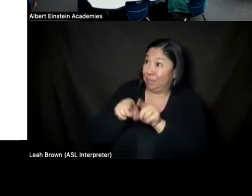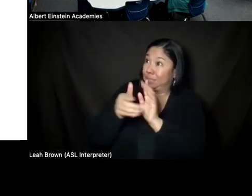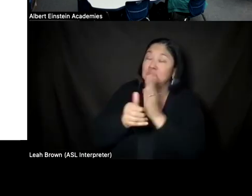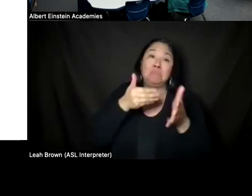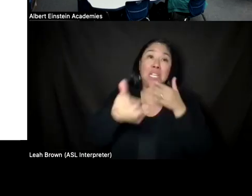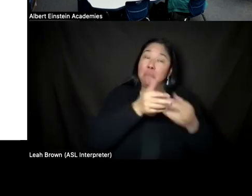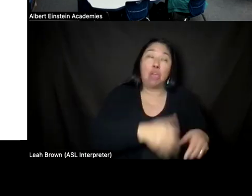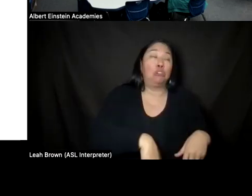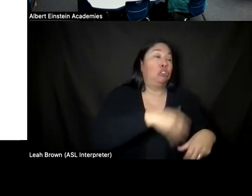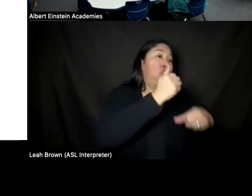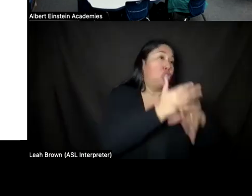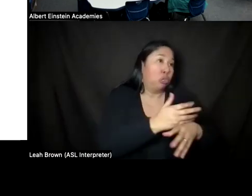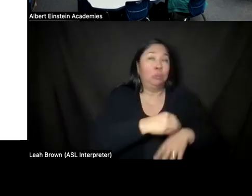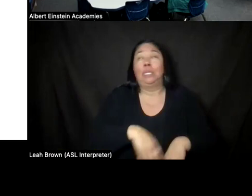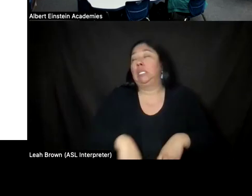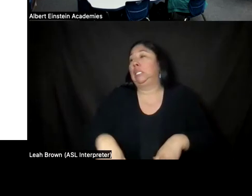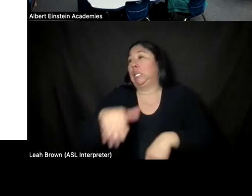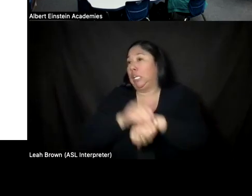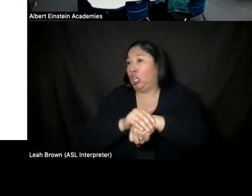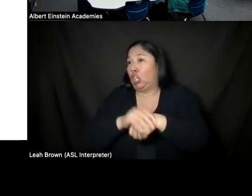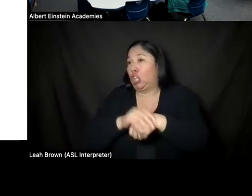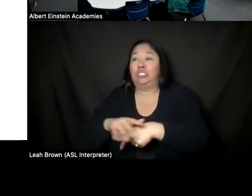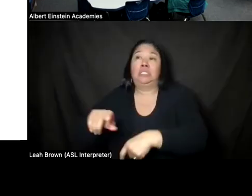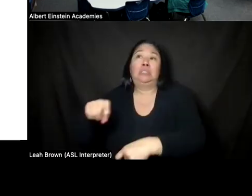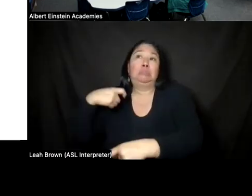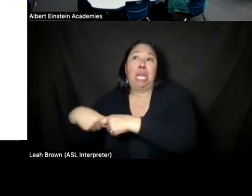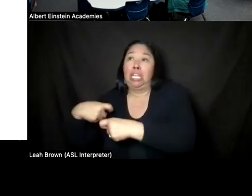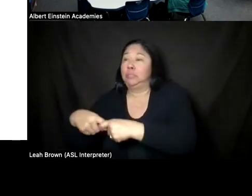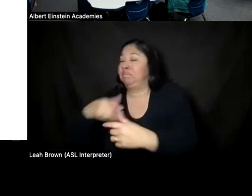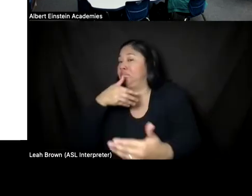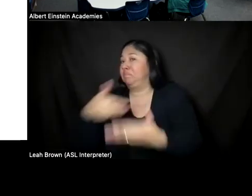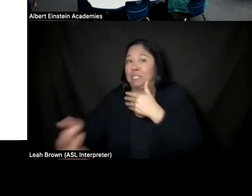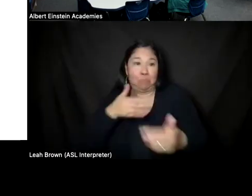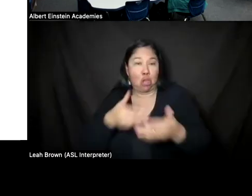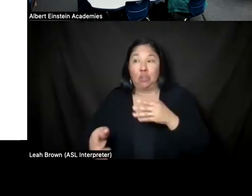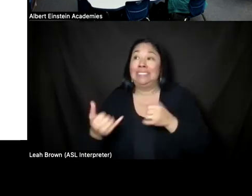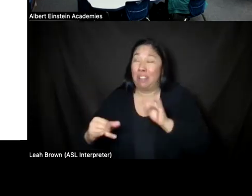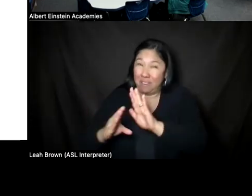Spanish, Russian, anything. They're still developing these skills through hearing the sounds